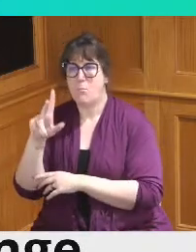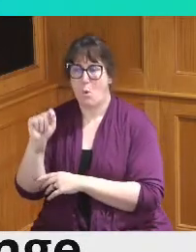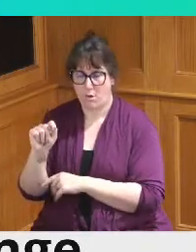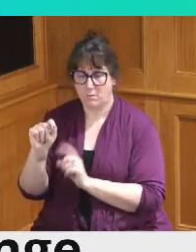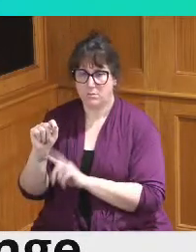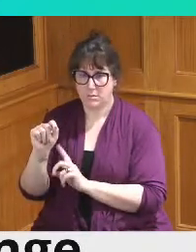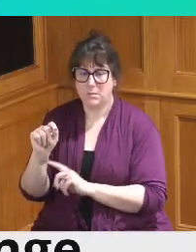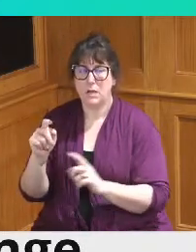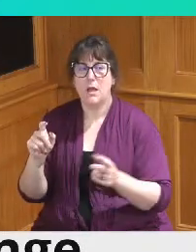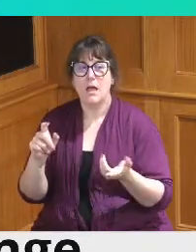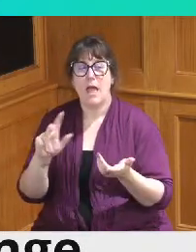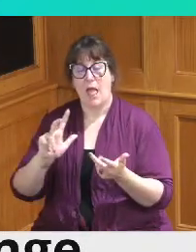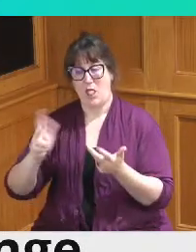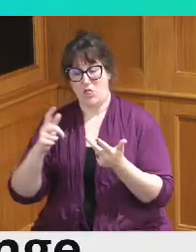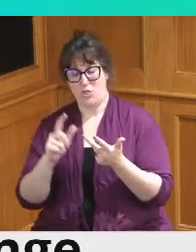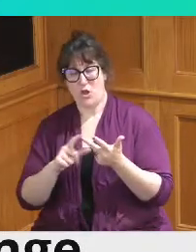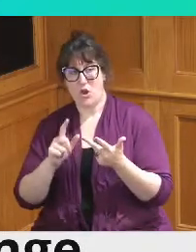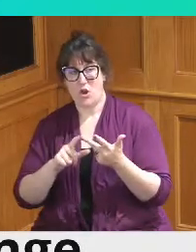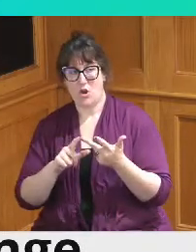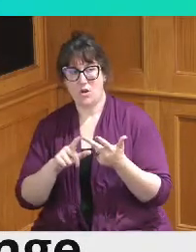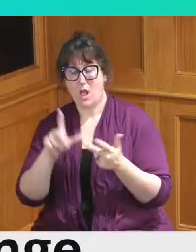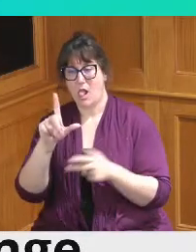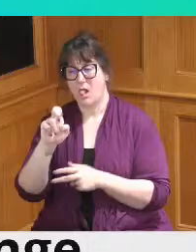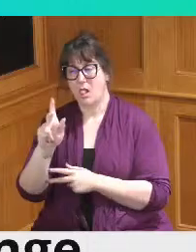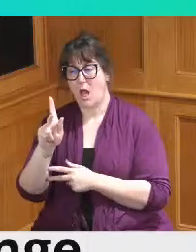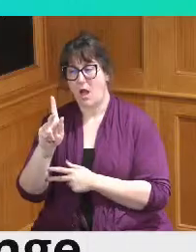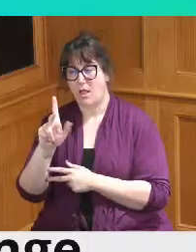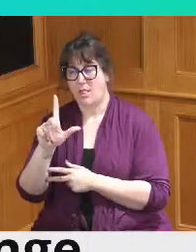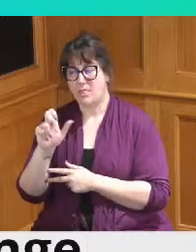And the third community we're working in is Lockland.